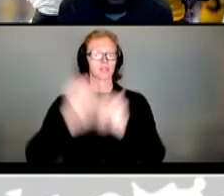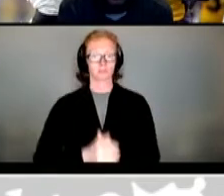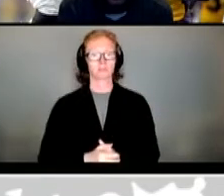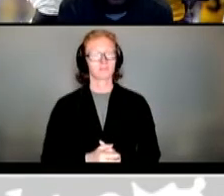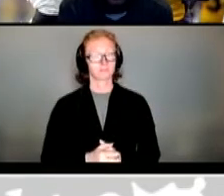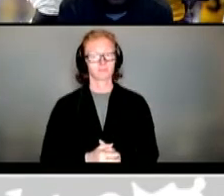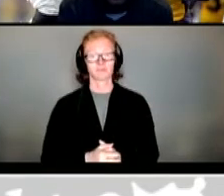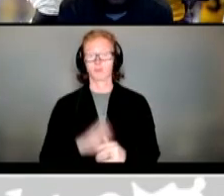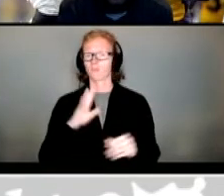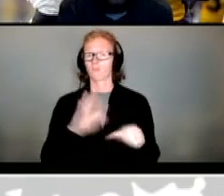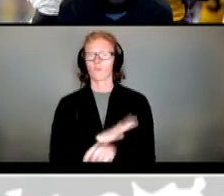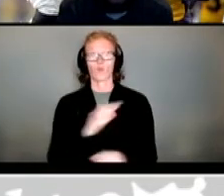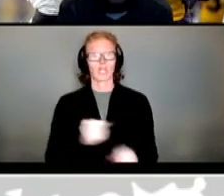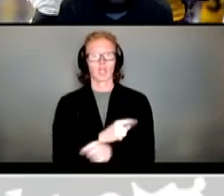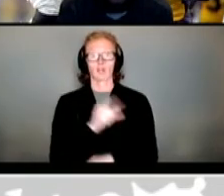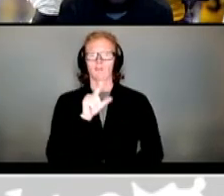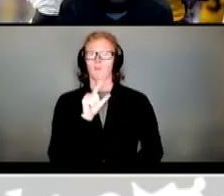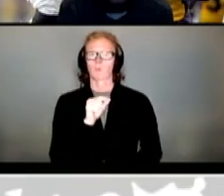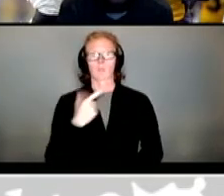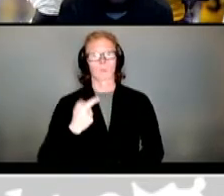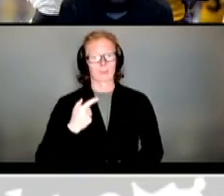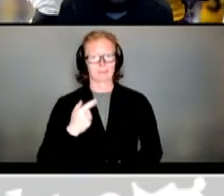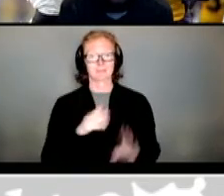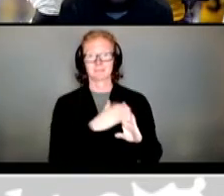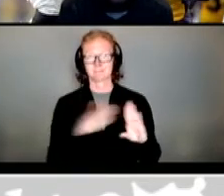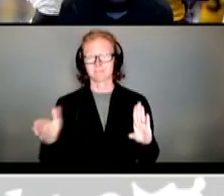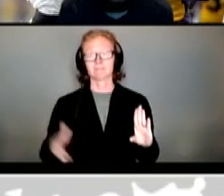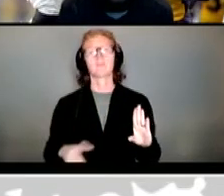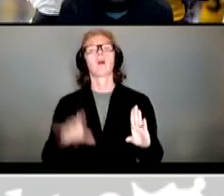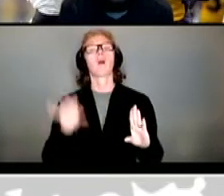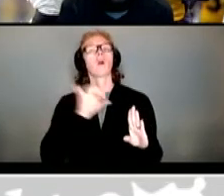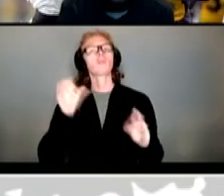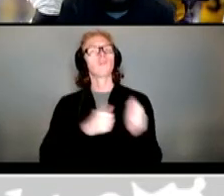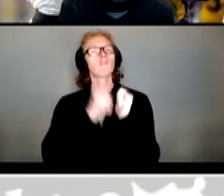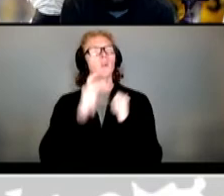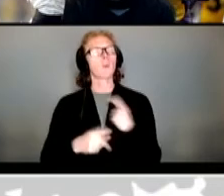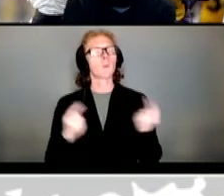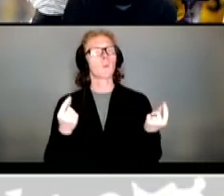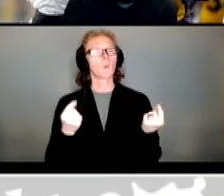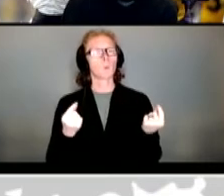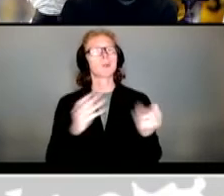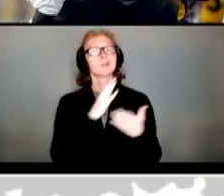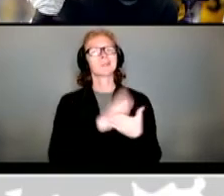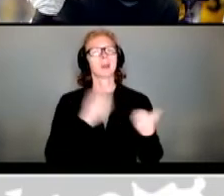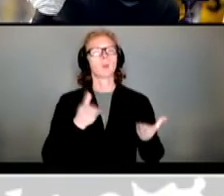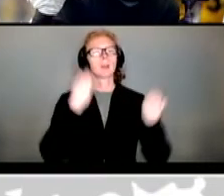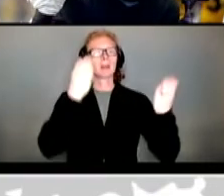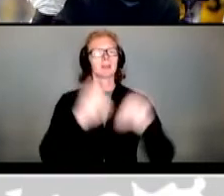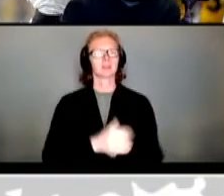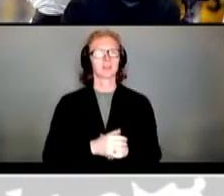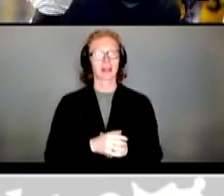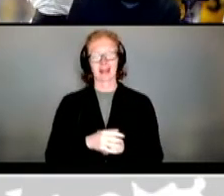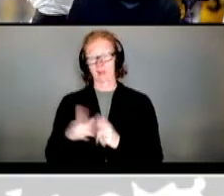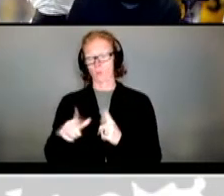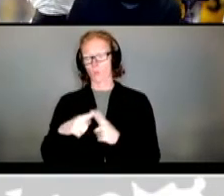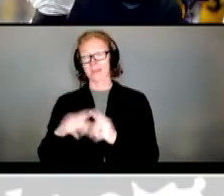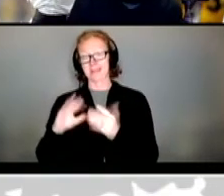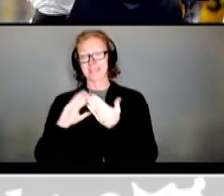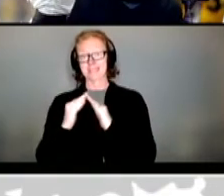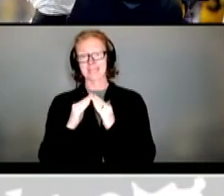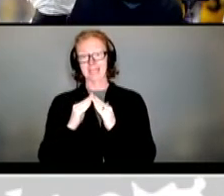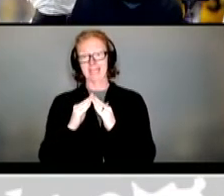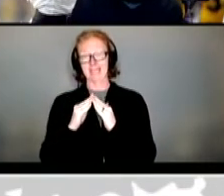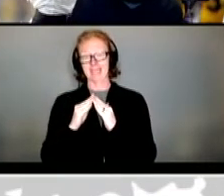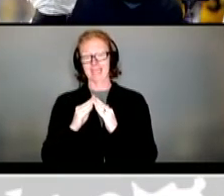year. And I think one thing that you could do is to follow up on some recommendations where the city and the Bureau are